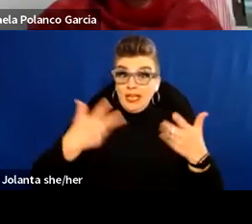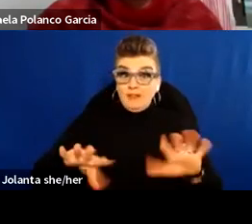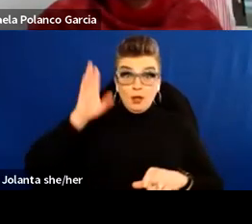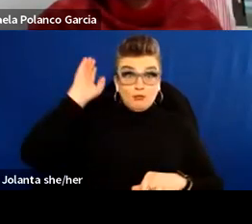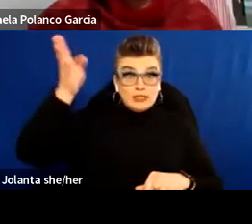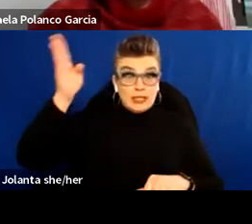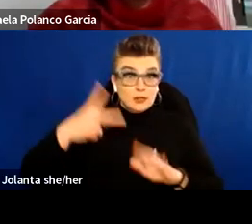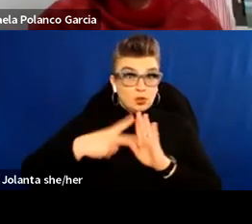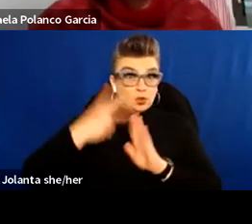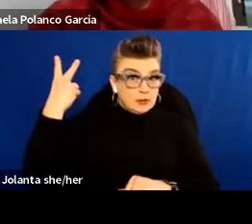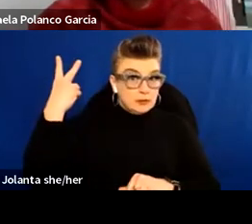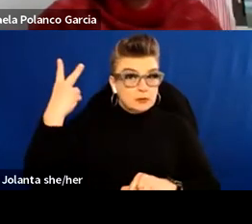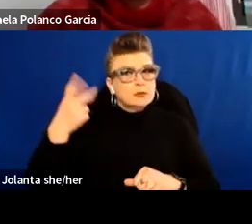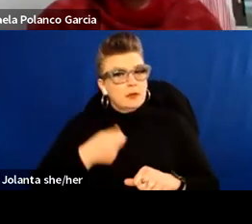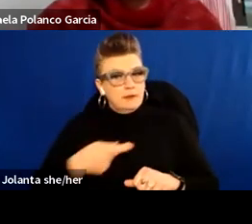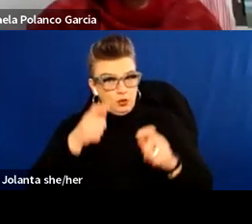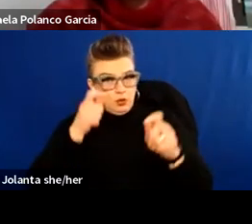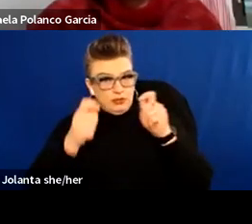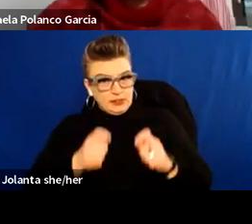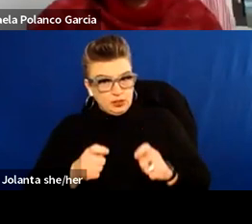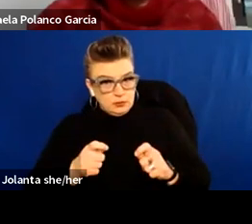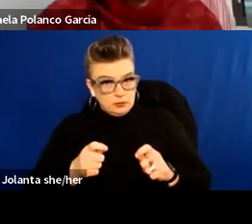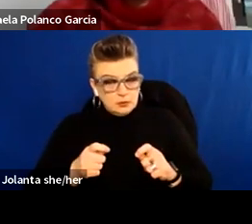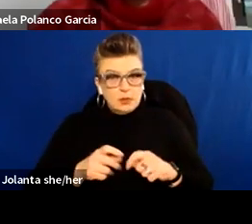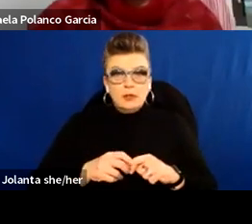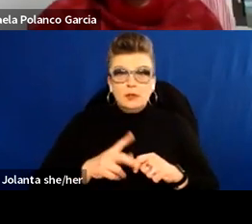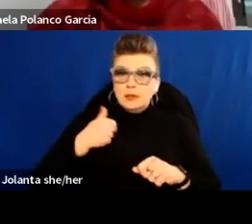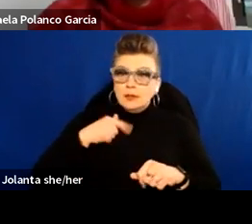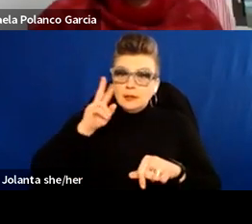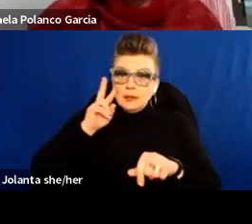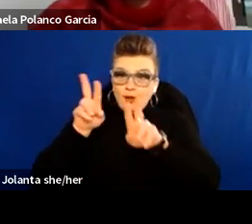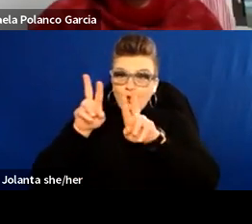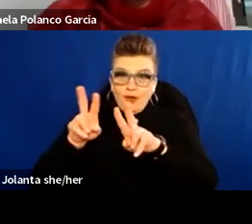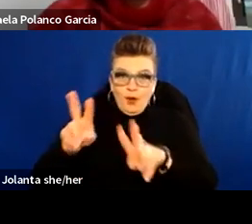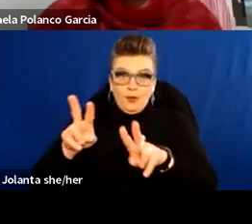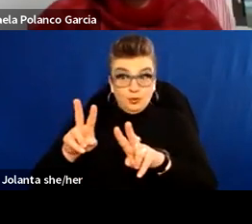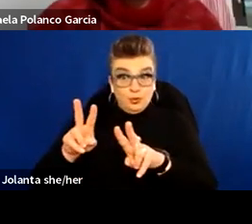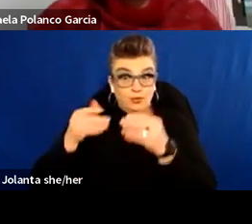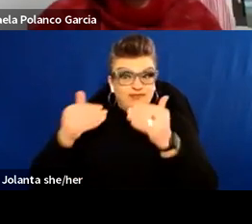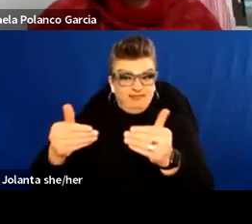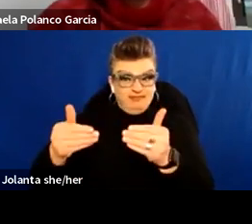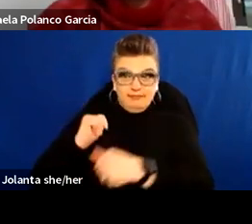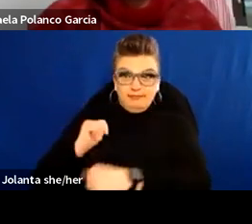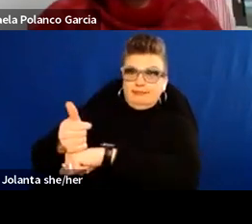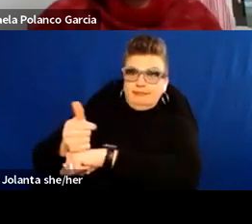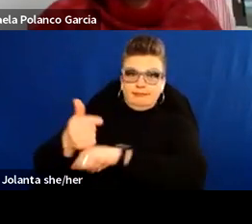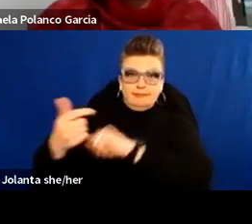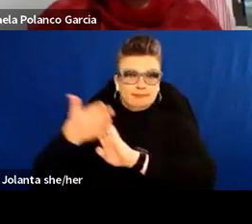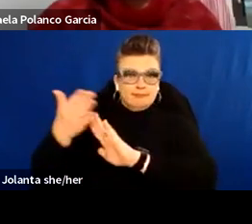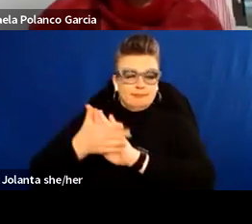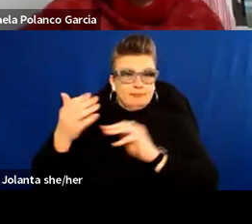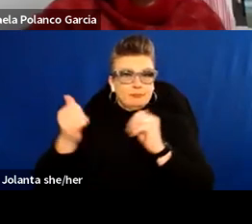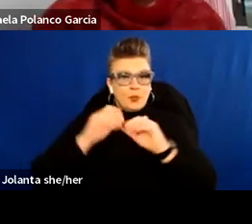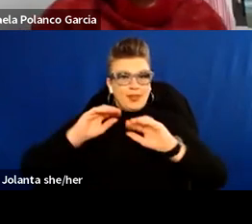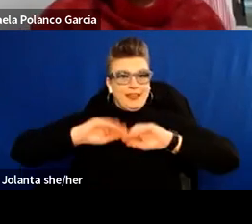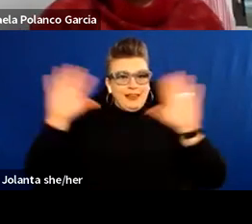revisions and i look forward to being able to implement this and have the clear expectations in all